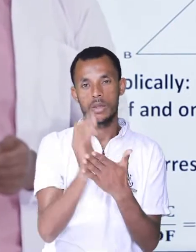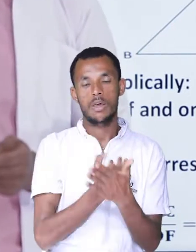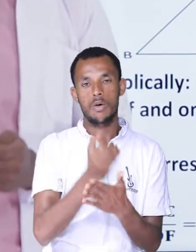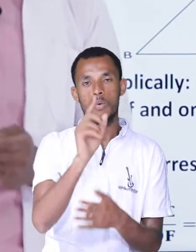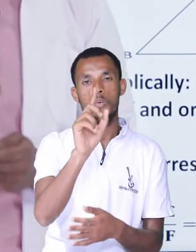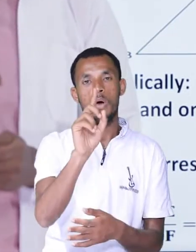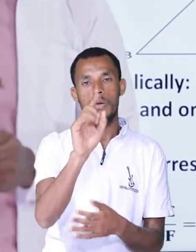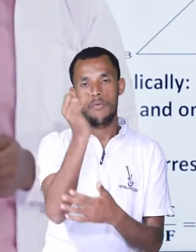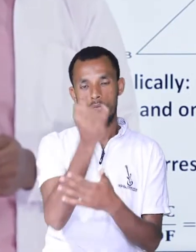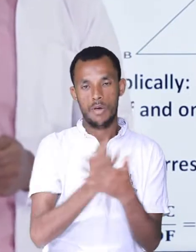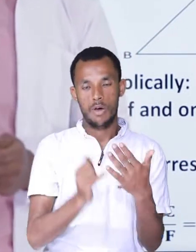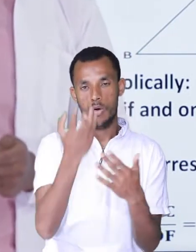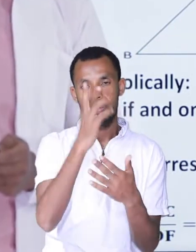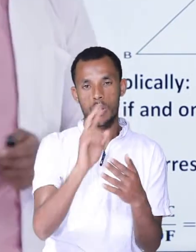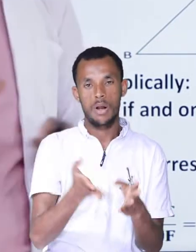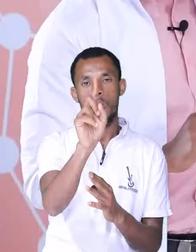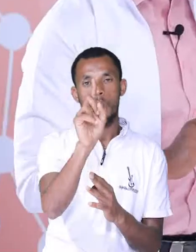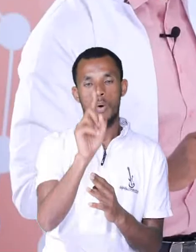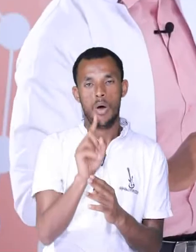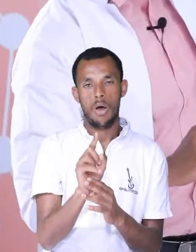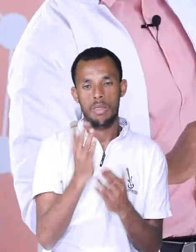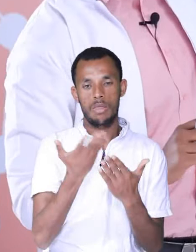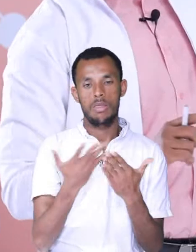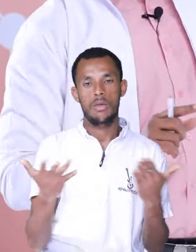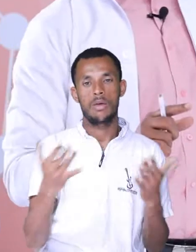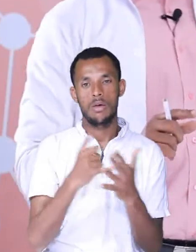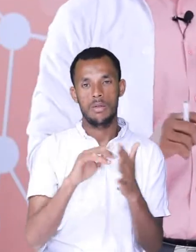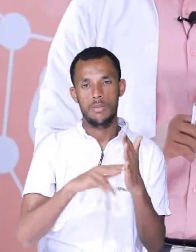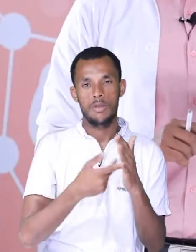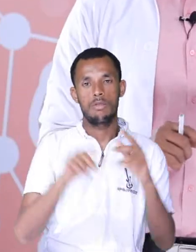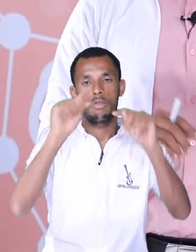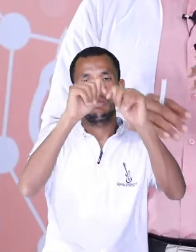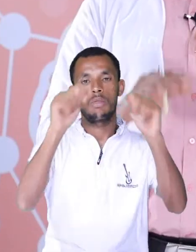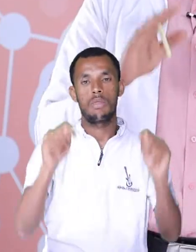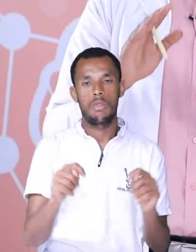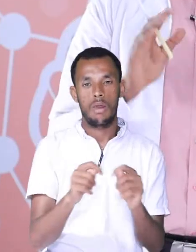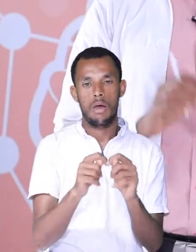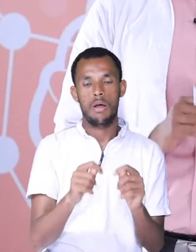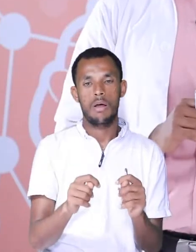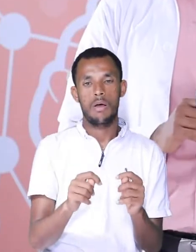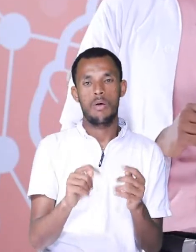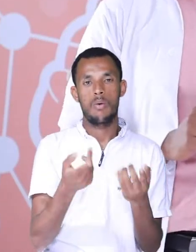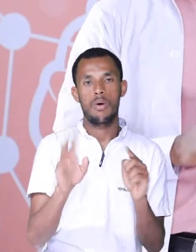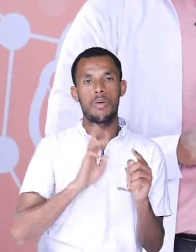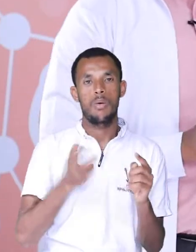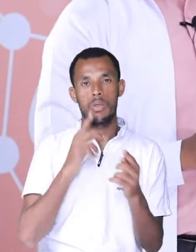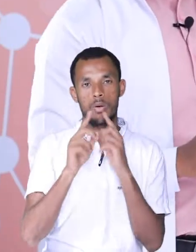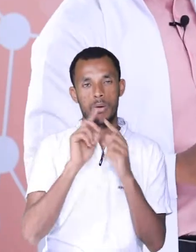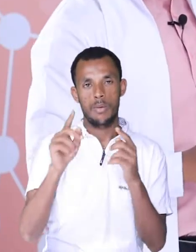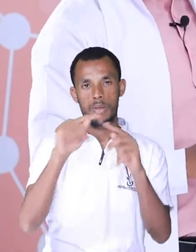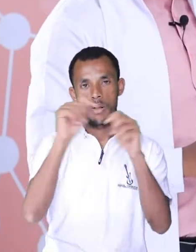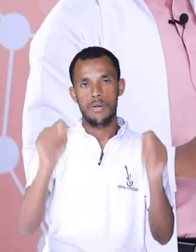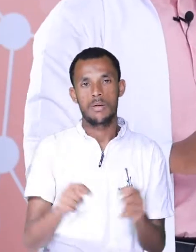one figure or let's one thing that is triangle. So, when we talk about the triangle, it's